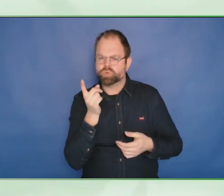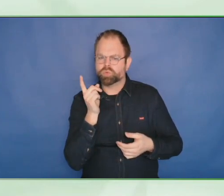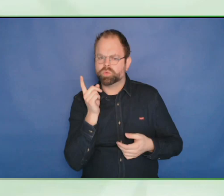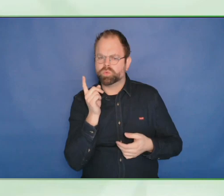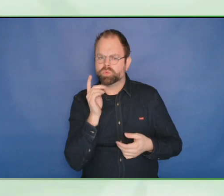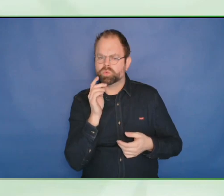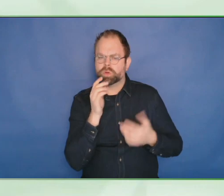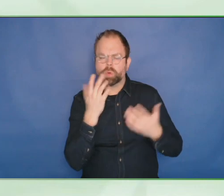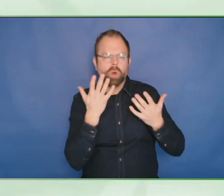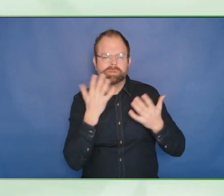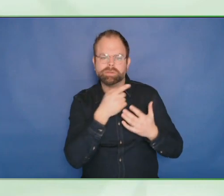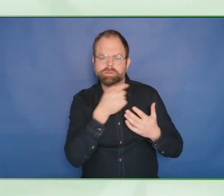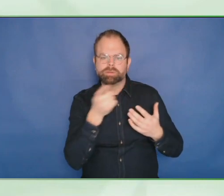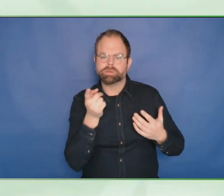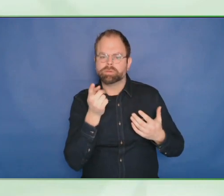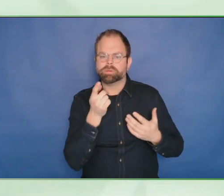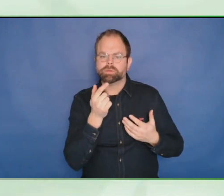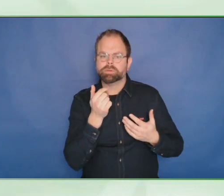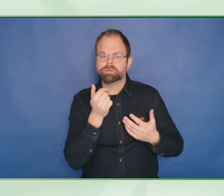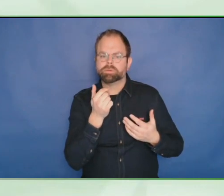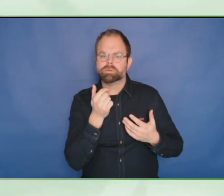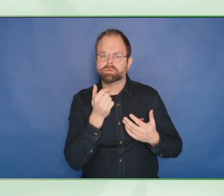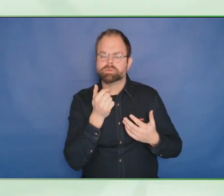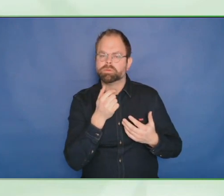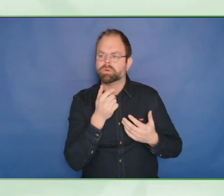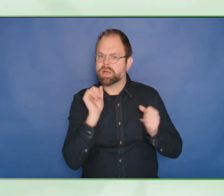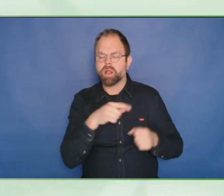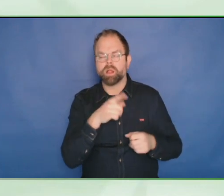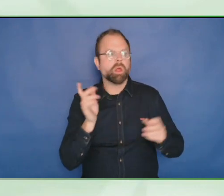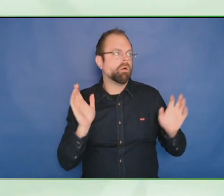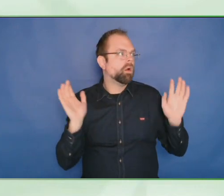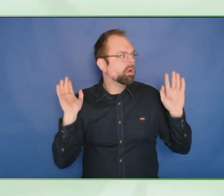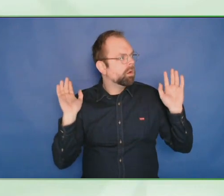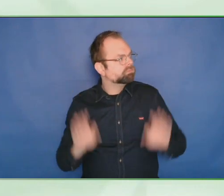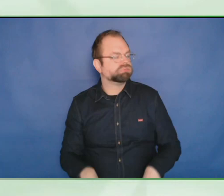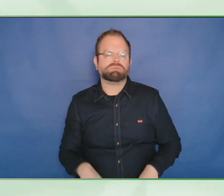you just feel like giving up. So what makes you guys keep going?